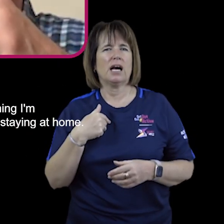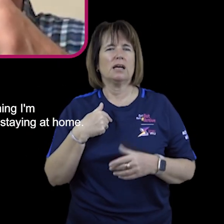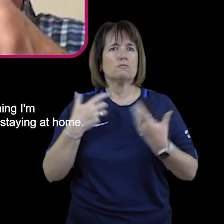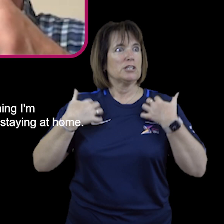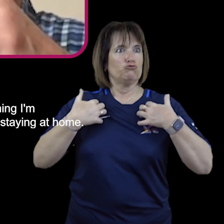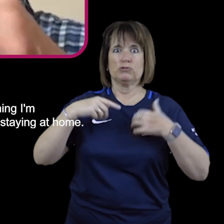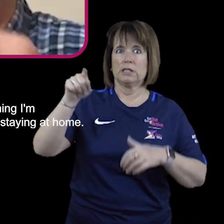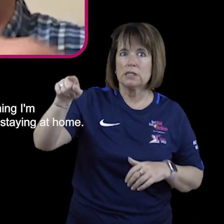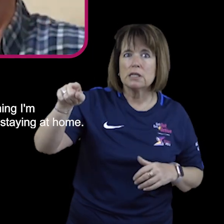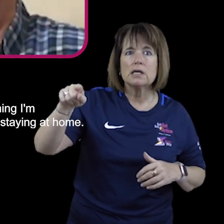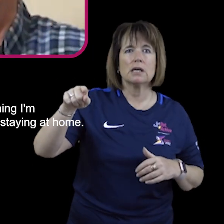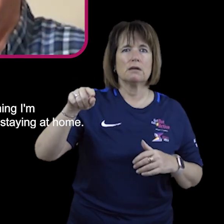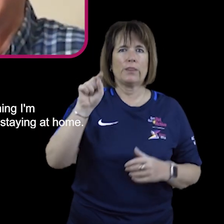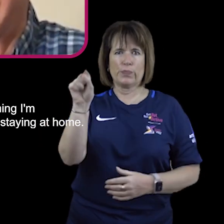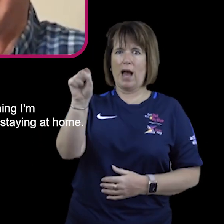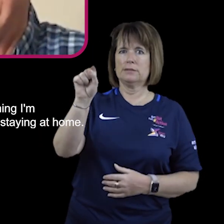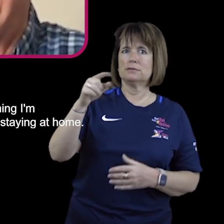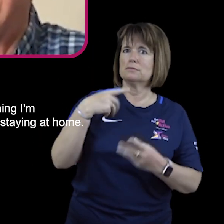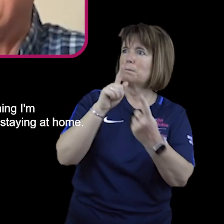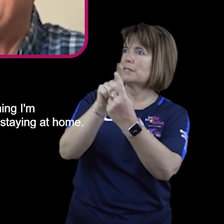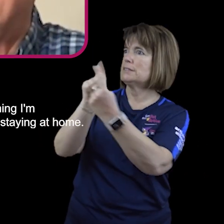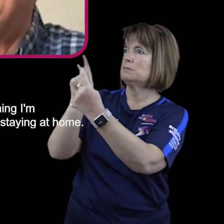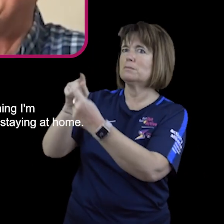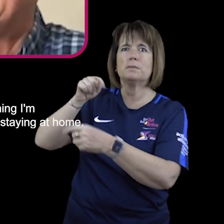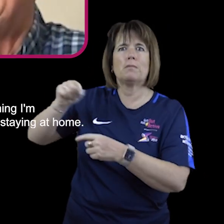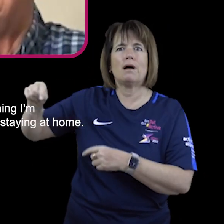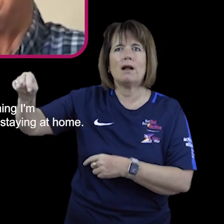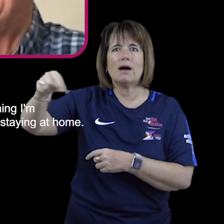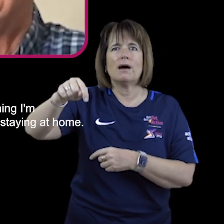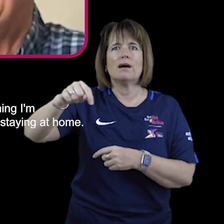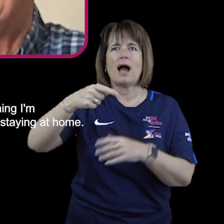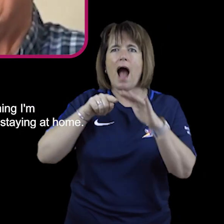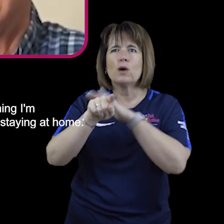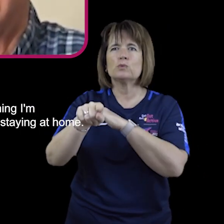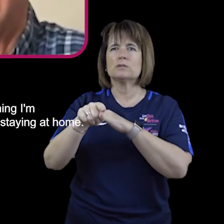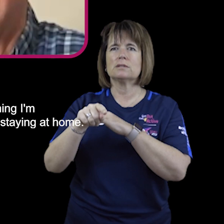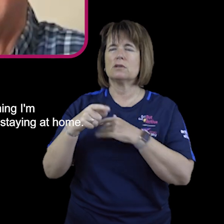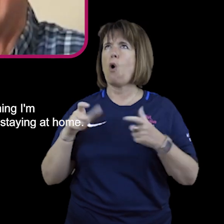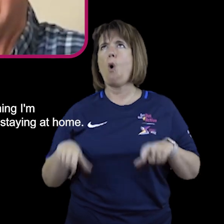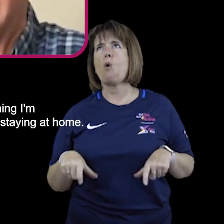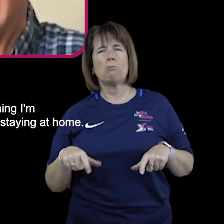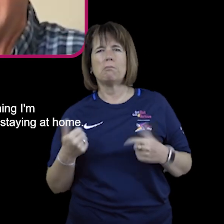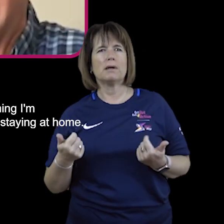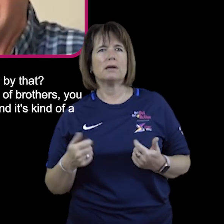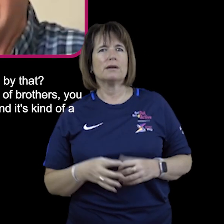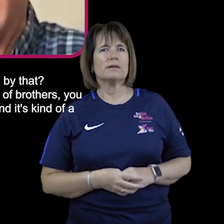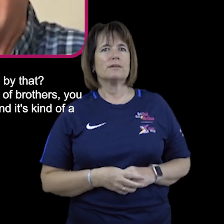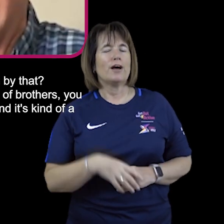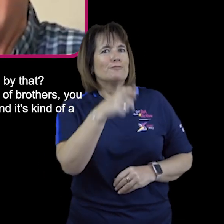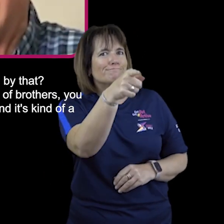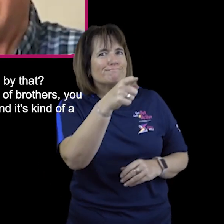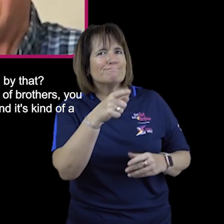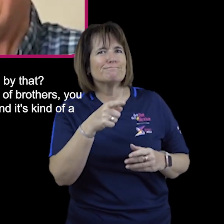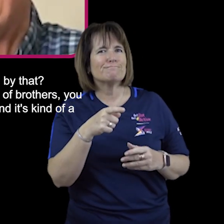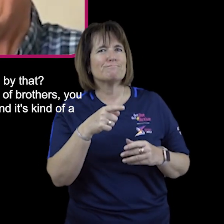interested in. And it's that thing about, meeting other people, isn't it? And getting out, not just staying at home. And also, Andy,